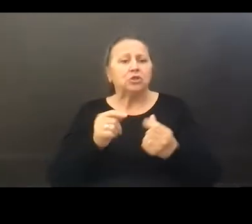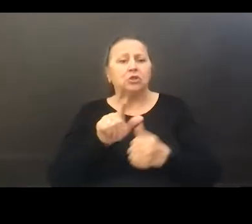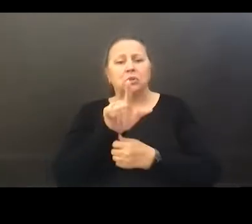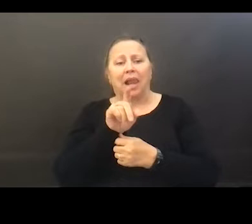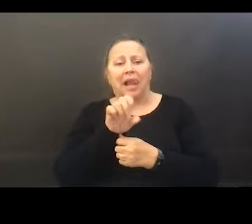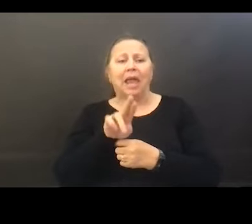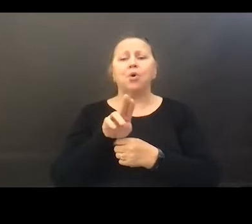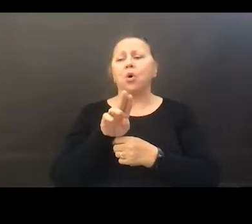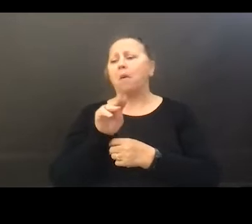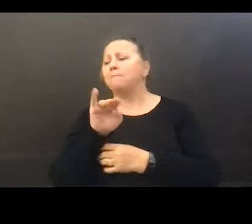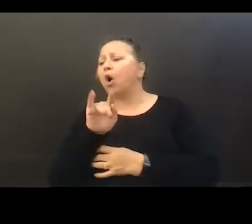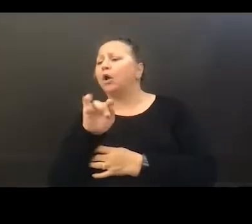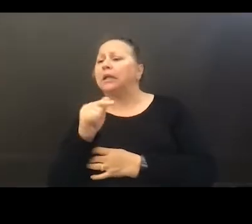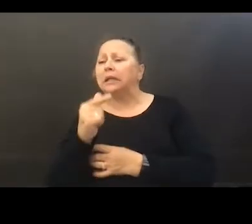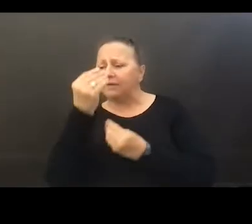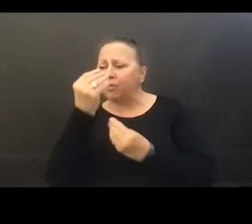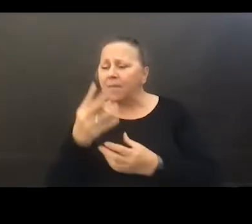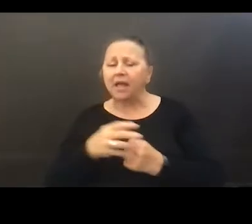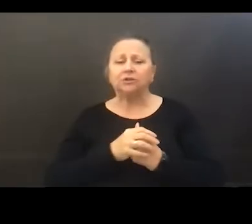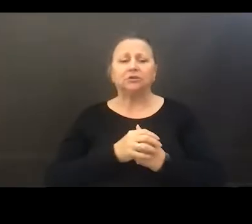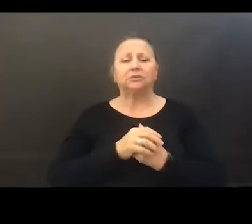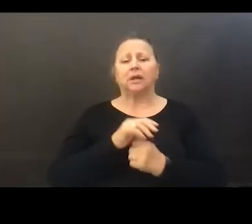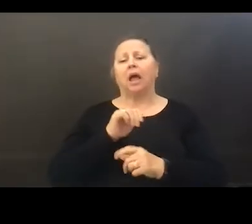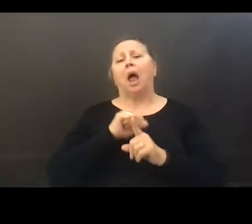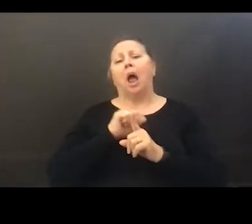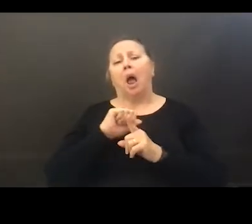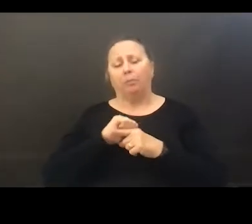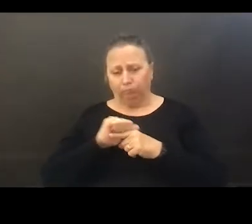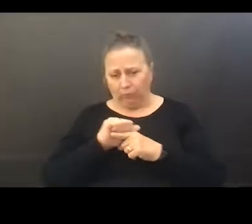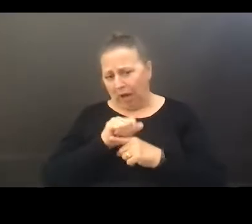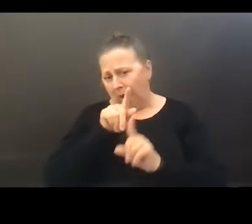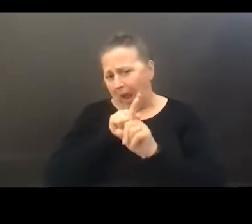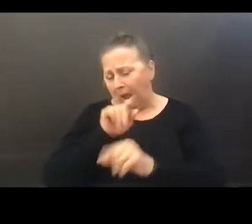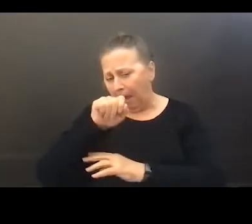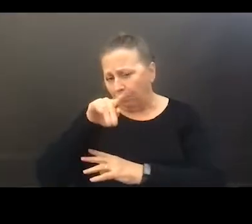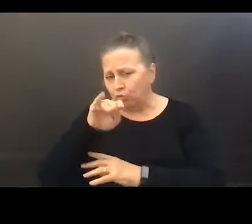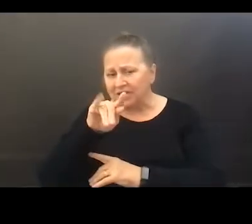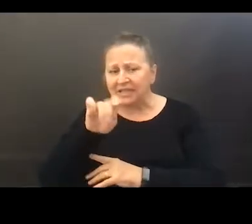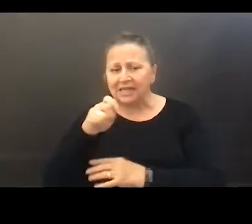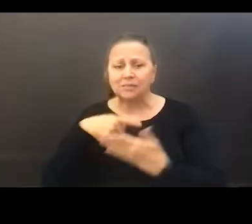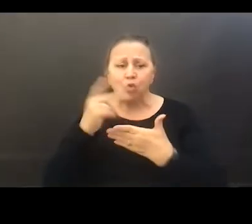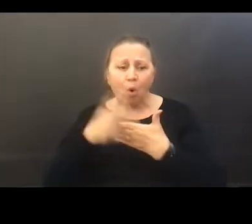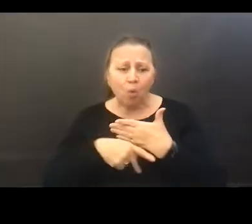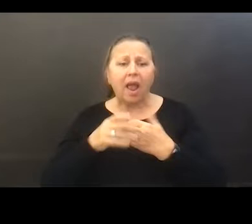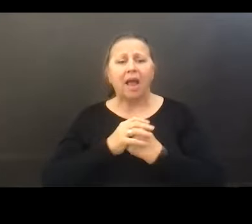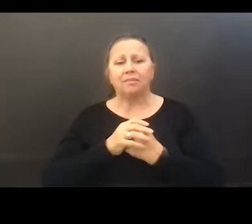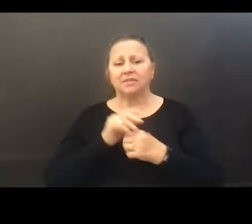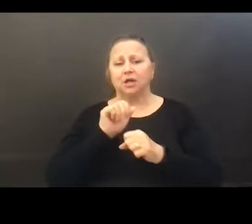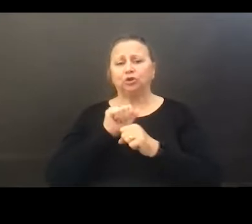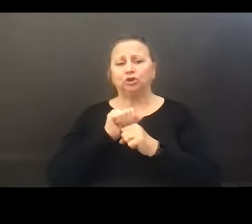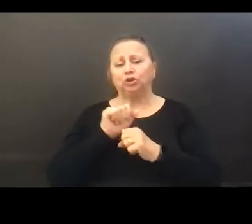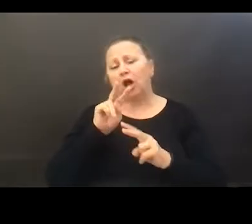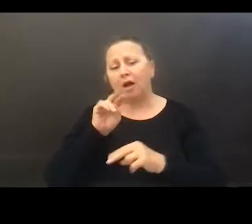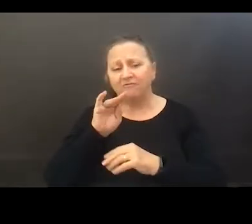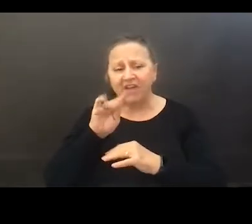for employers. We can set up apprenticeship programs for them. We do virtual job fairs, which we'll talk about in just a little bit. We can talk